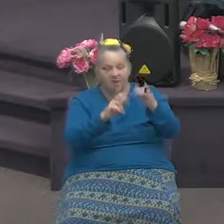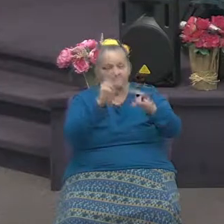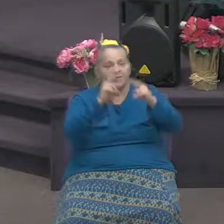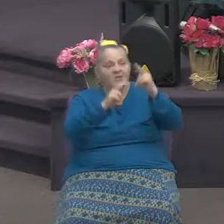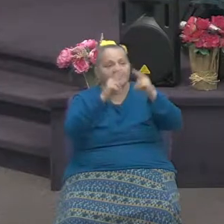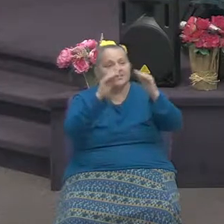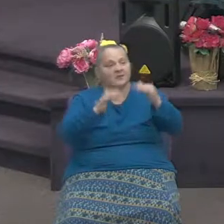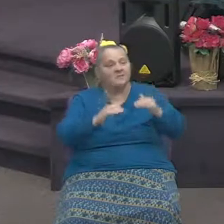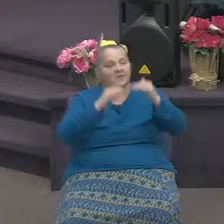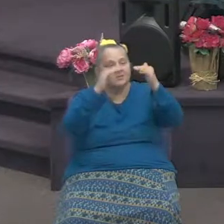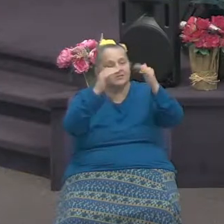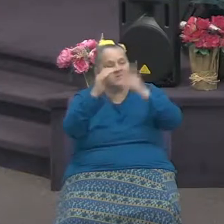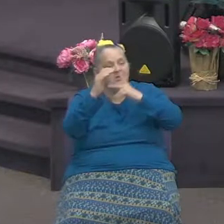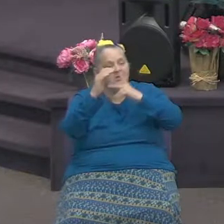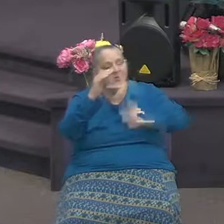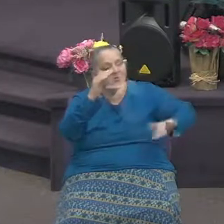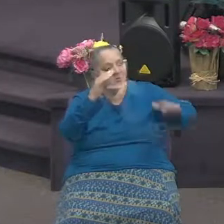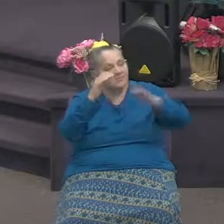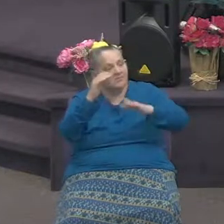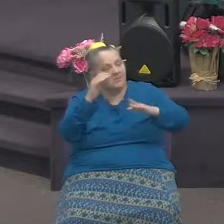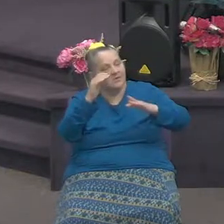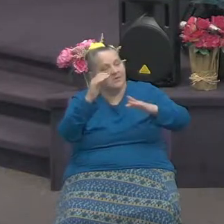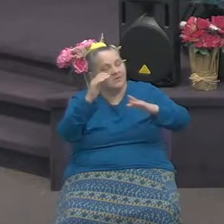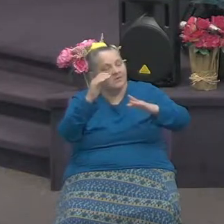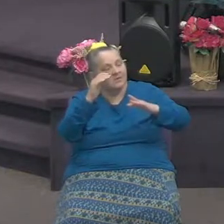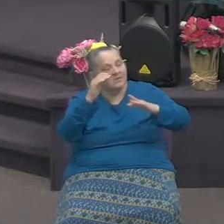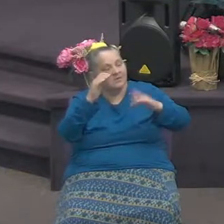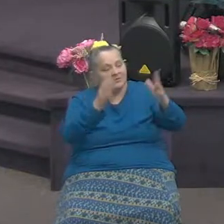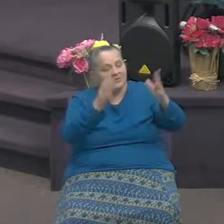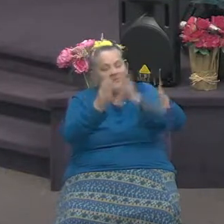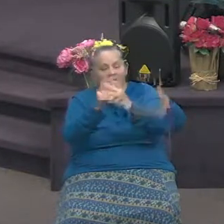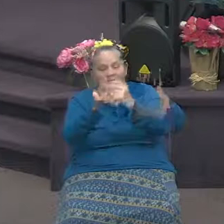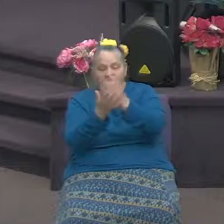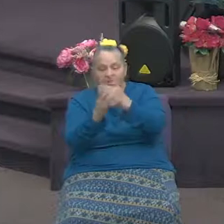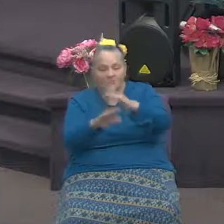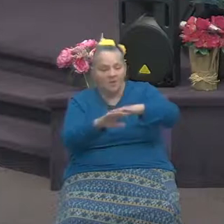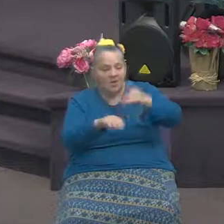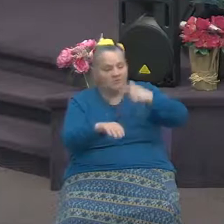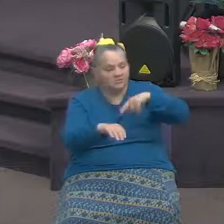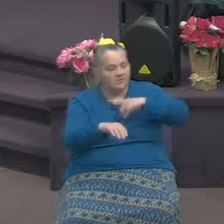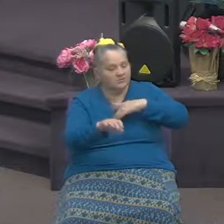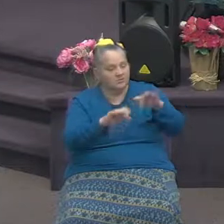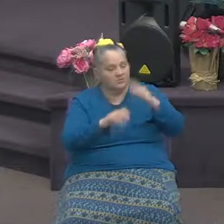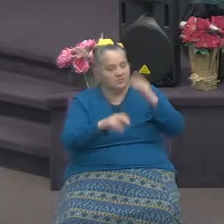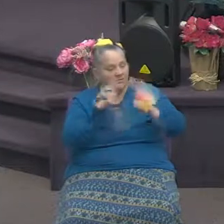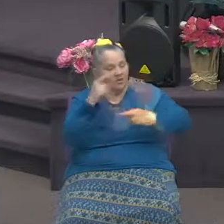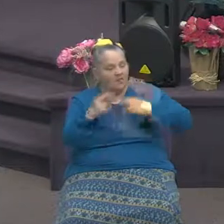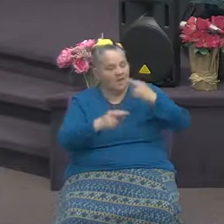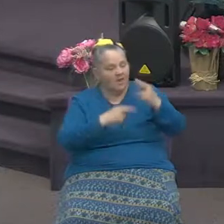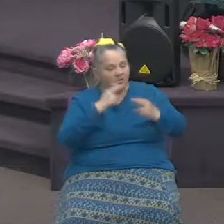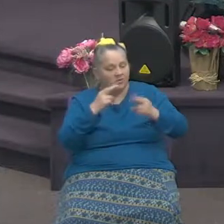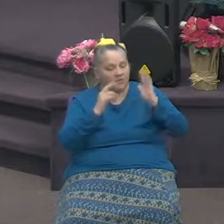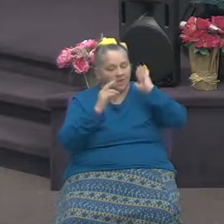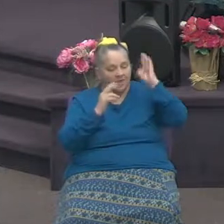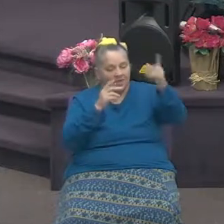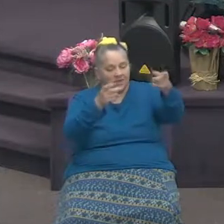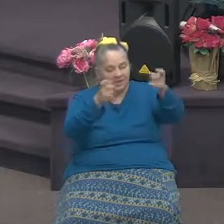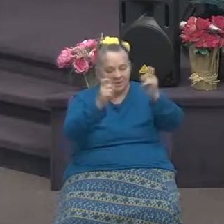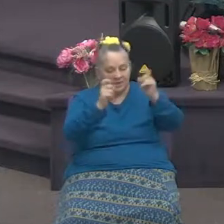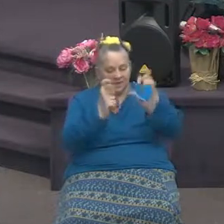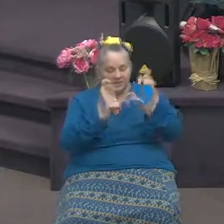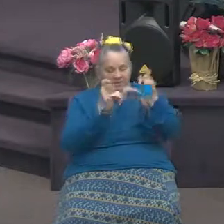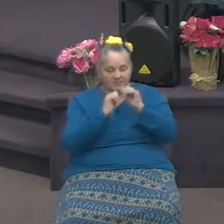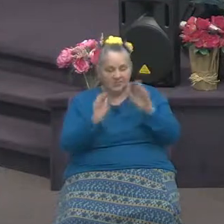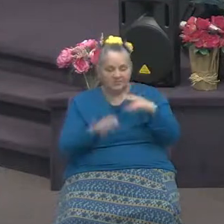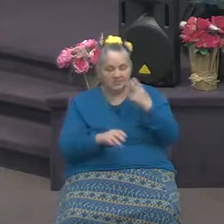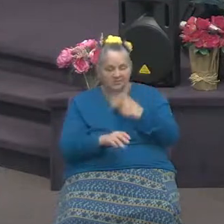and the advancing of your kingdom and into the harvest that you have called us to and to the revival that you are going to give us. And